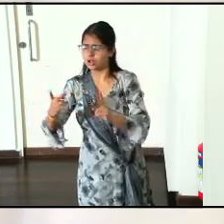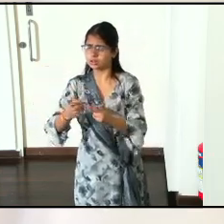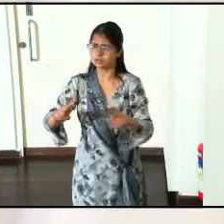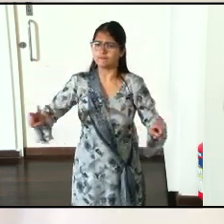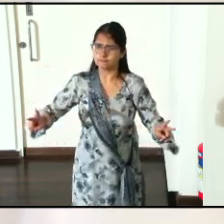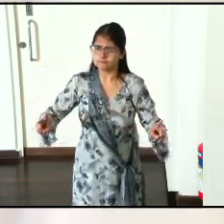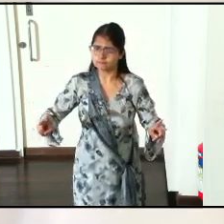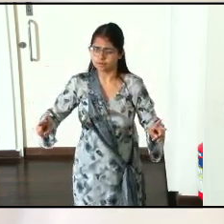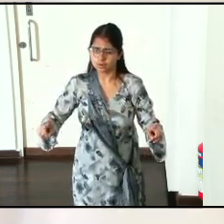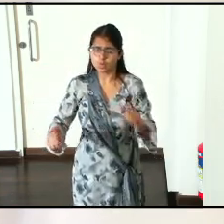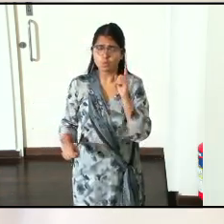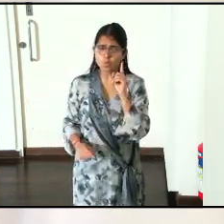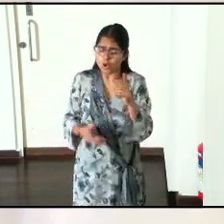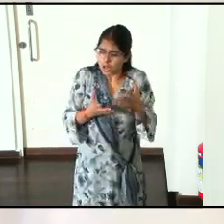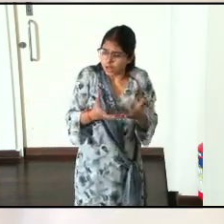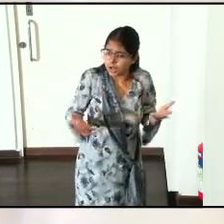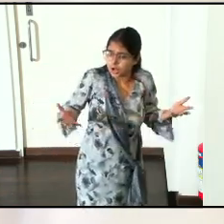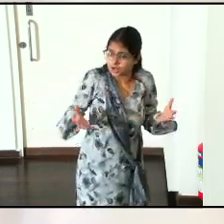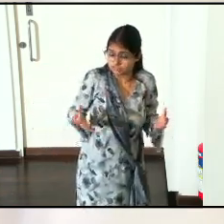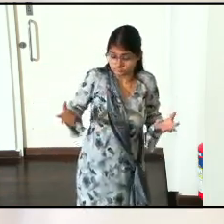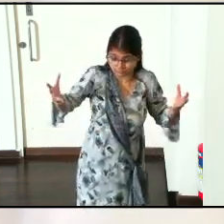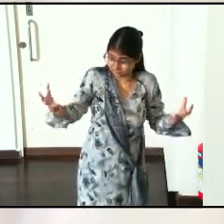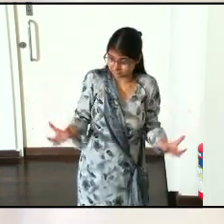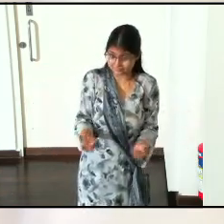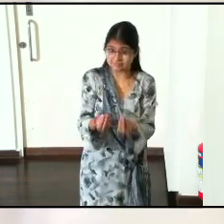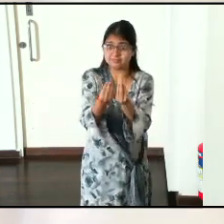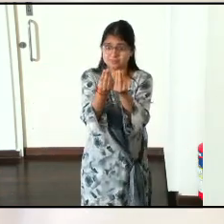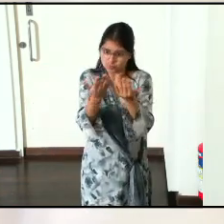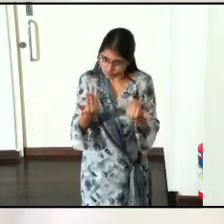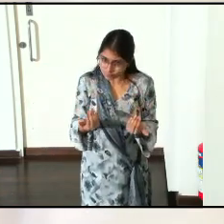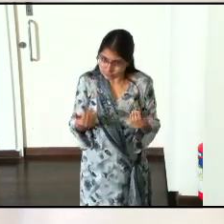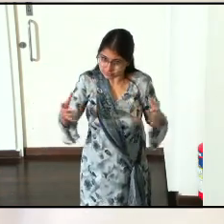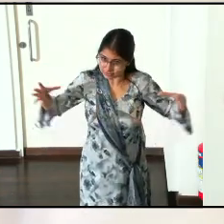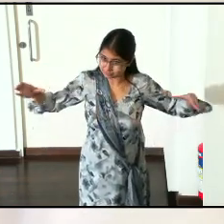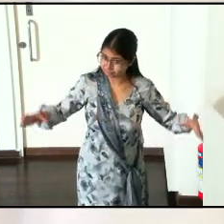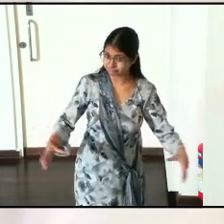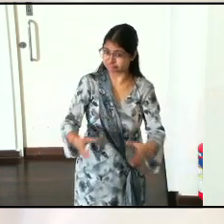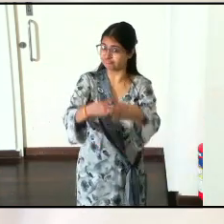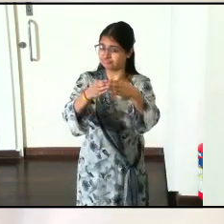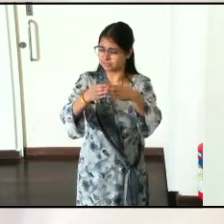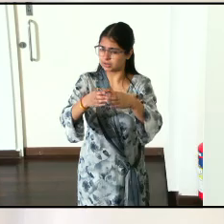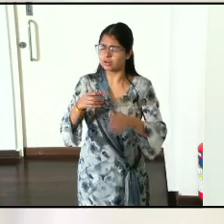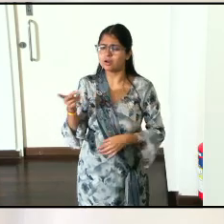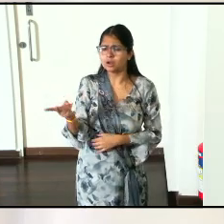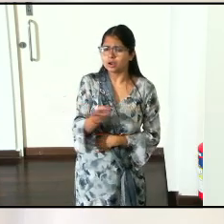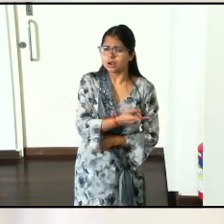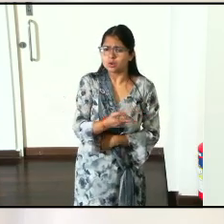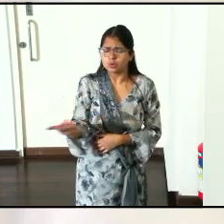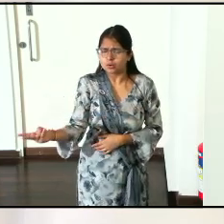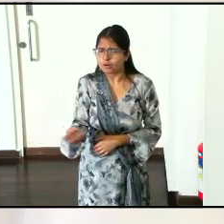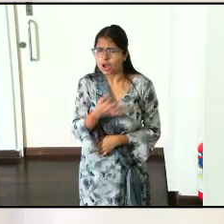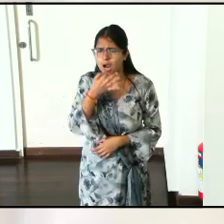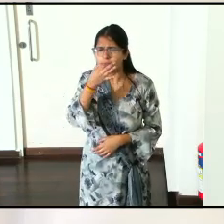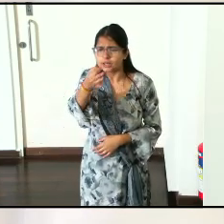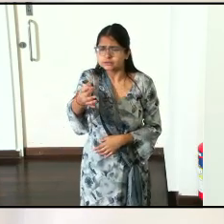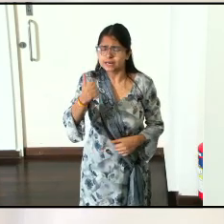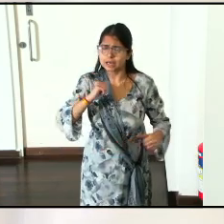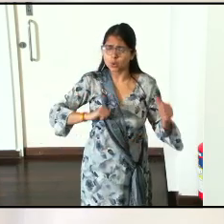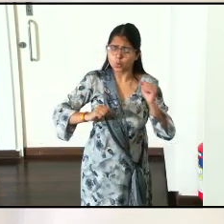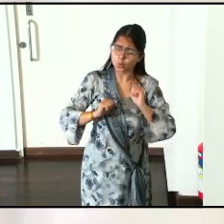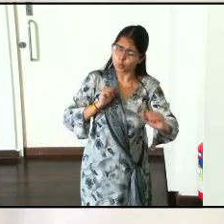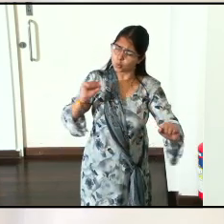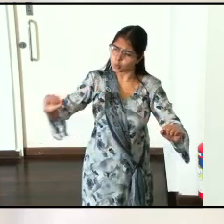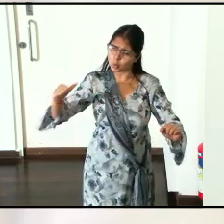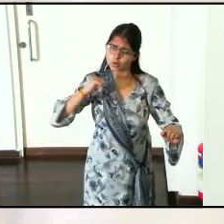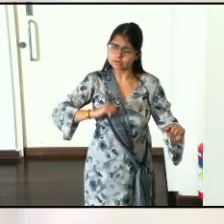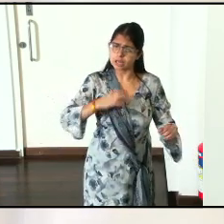thing which you can bring together, which is they are both asking in very different way